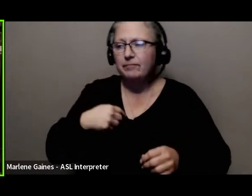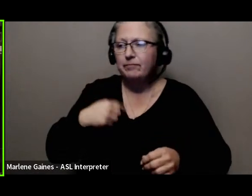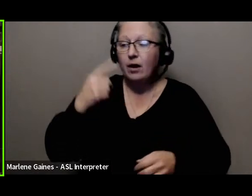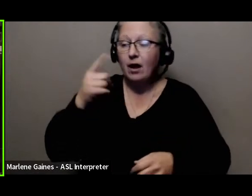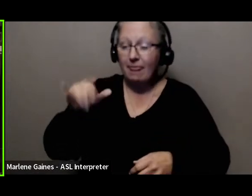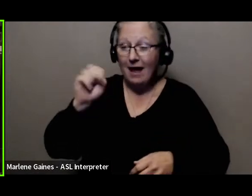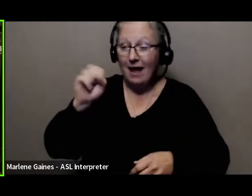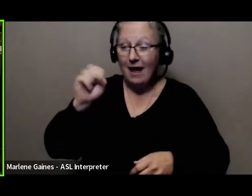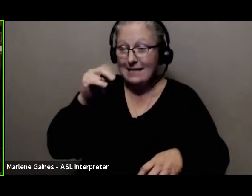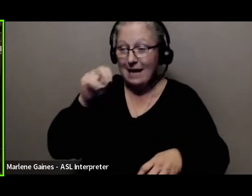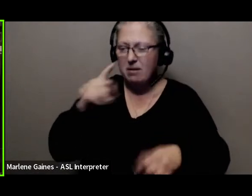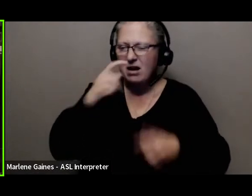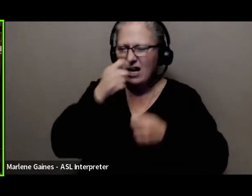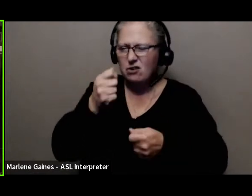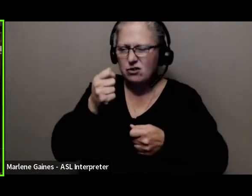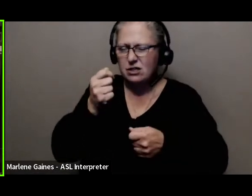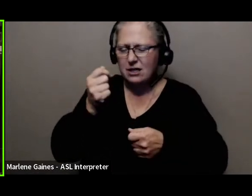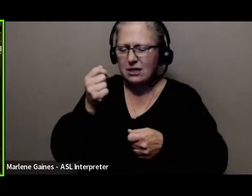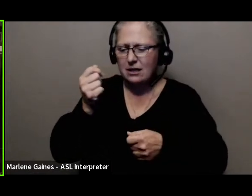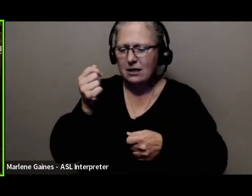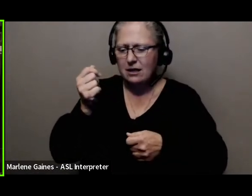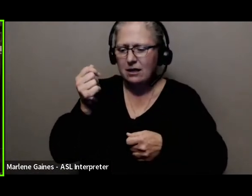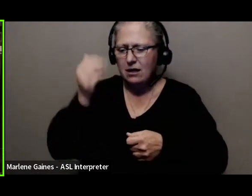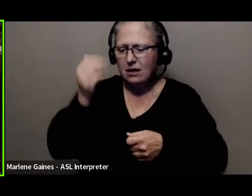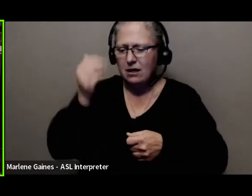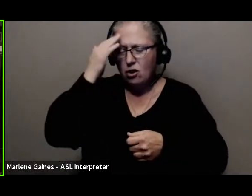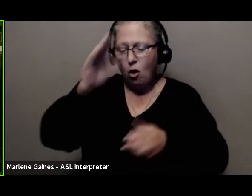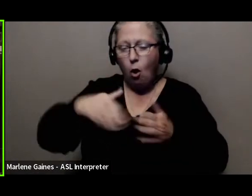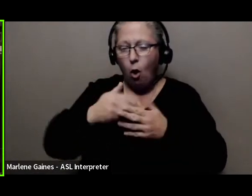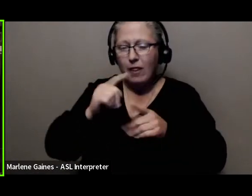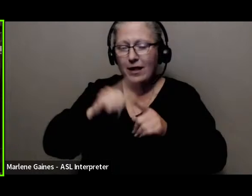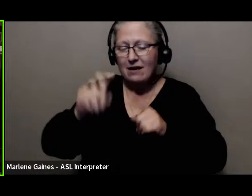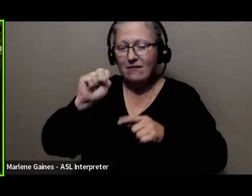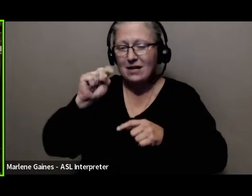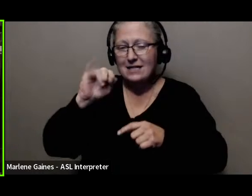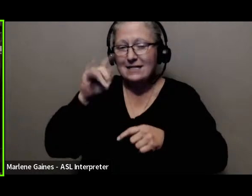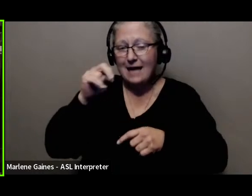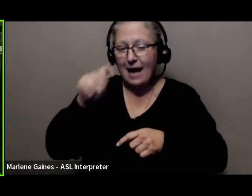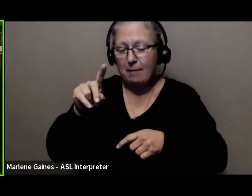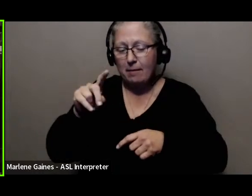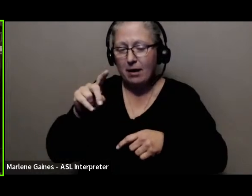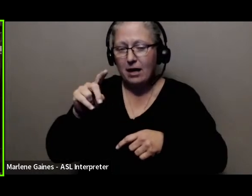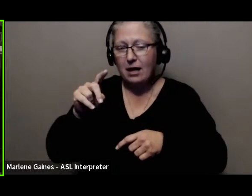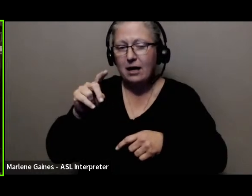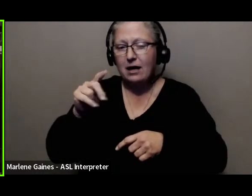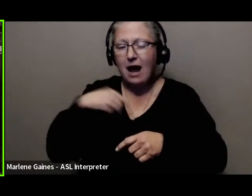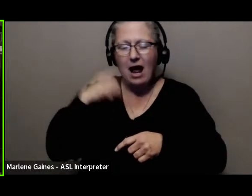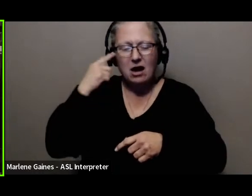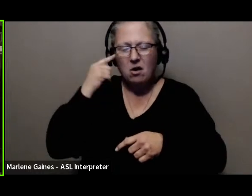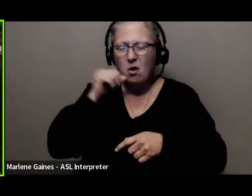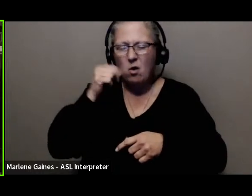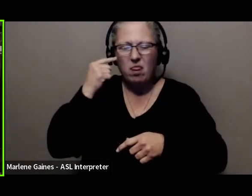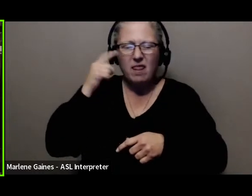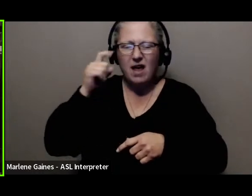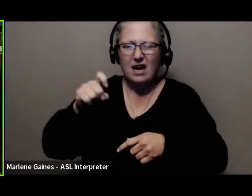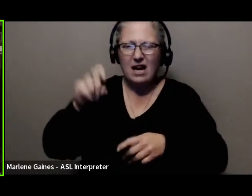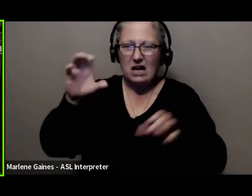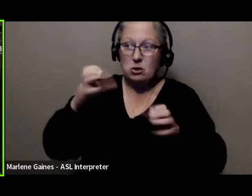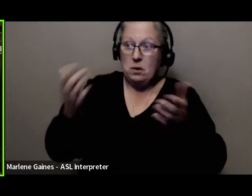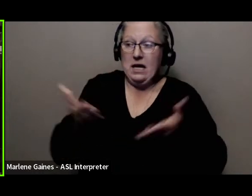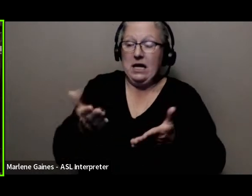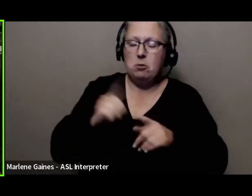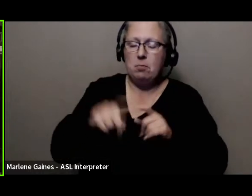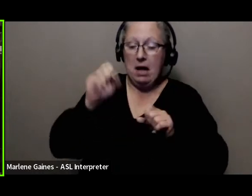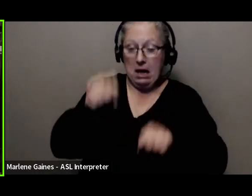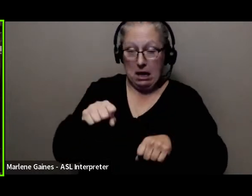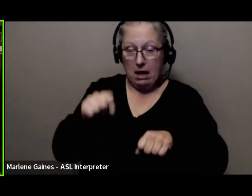these stipends, it'd be interesting to kind of know all the different stipends at some point in time. Okay. I don't think we need to have it done here, but if you could